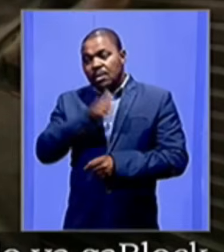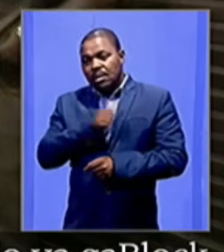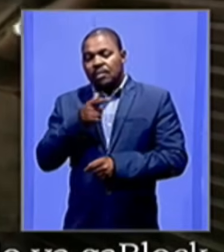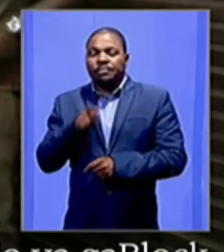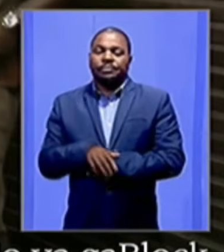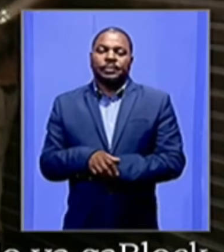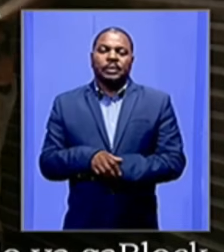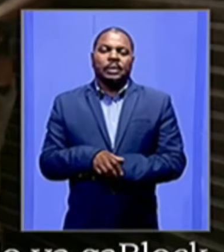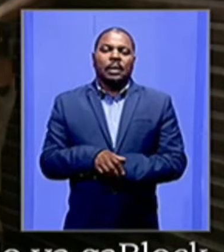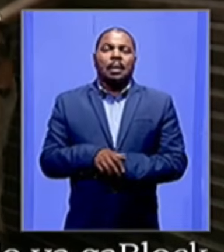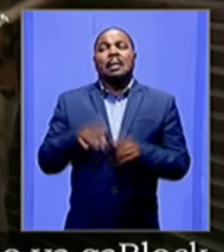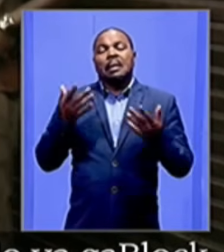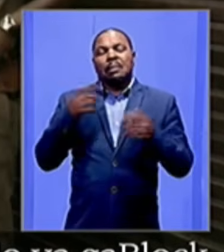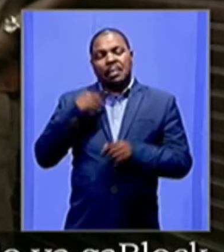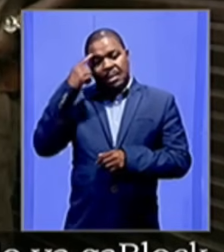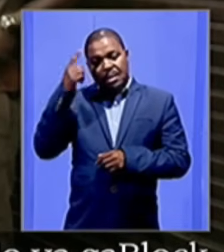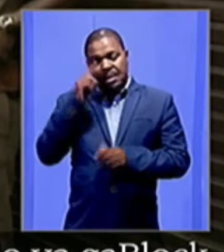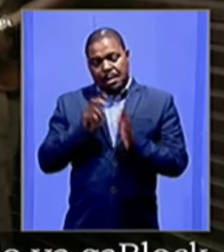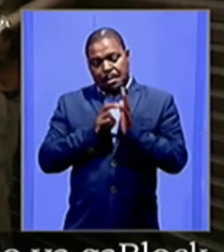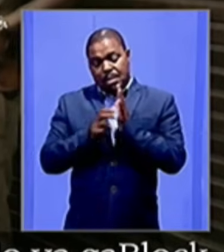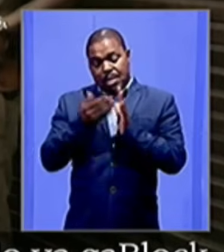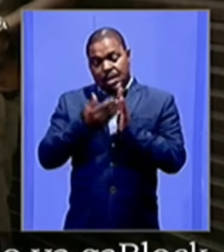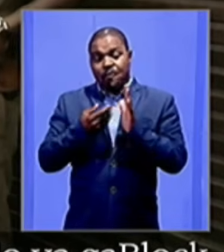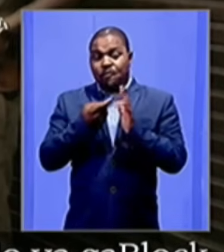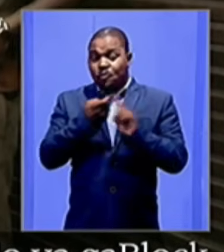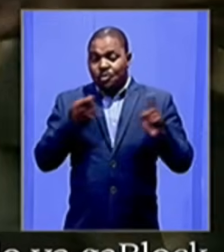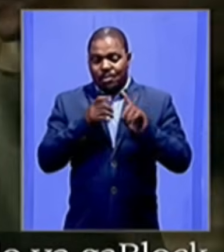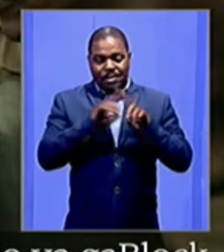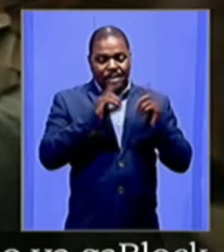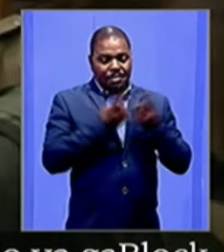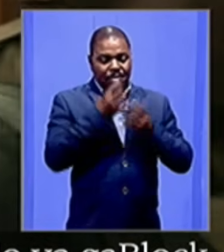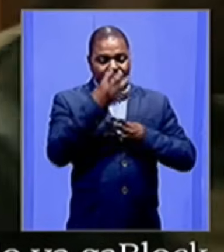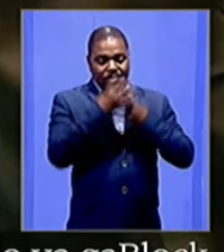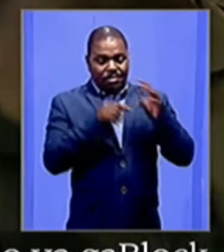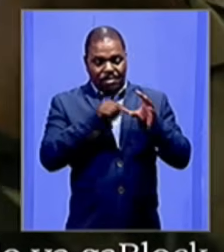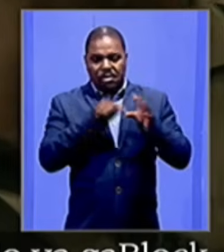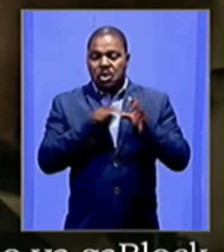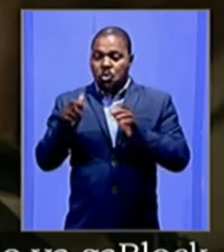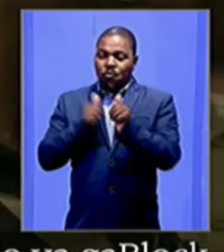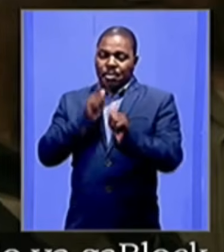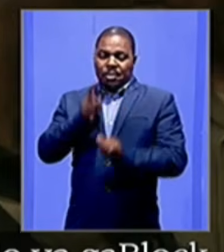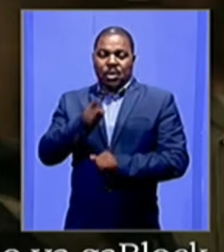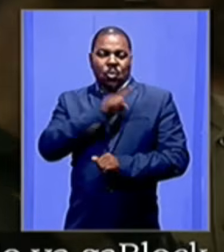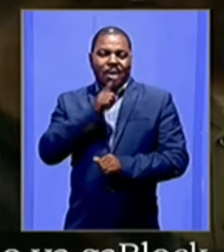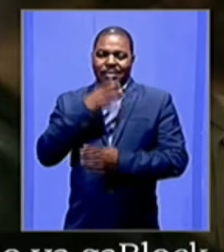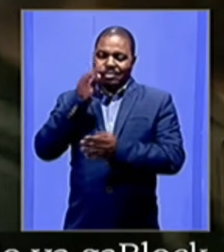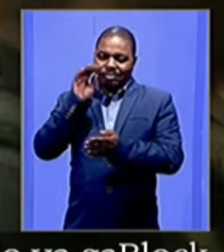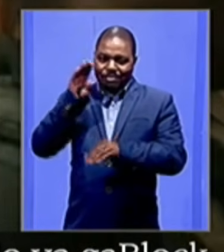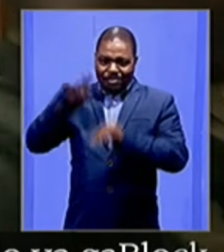hore bloko tla ikamahanya le dipehelo tsa parole tsa lefapha la tlhabollo ka kahlolo ya hae e fihla pheletsong ka selemo